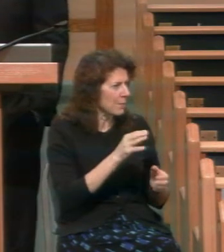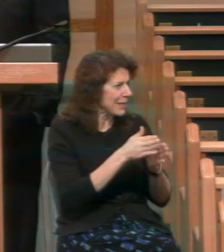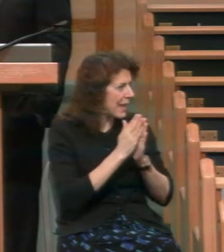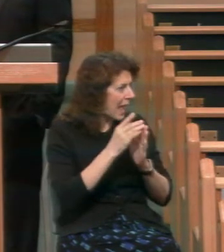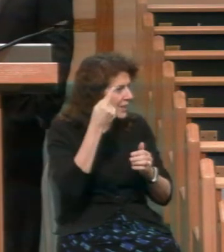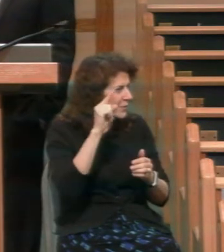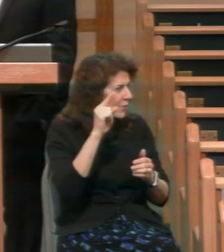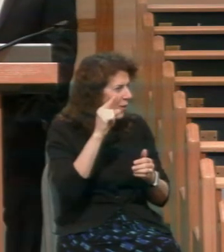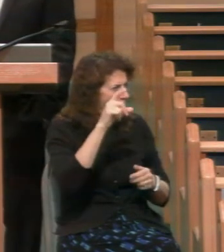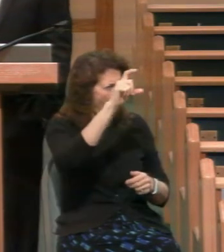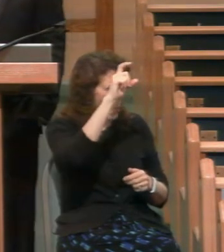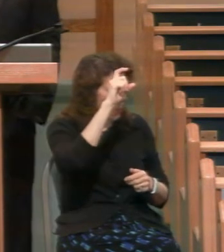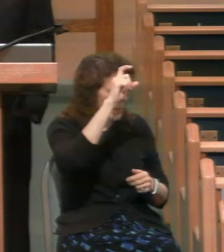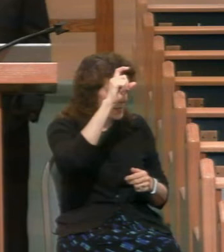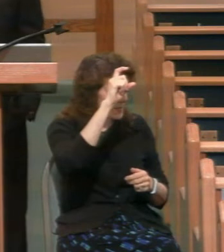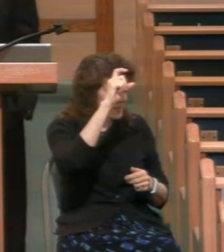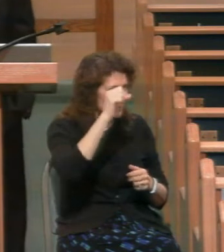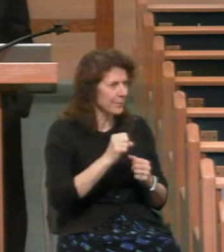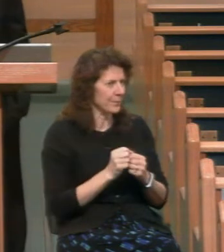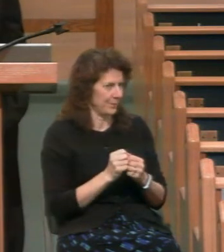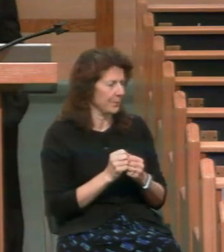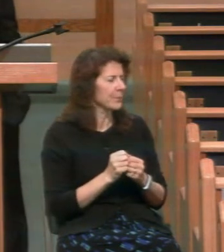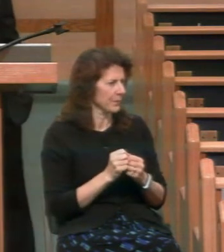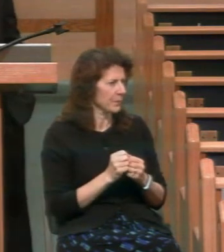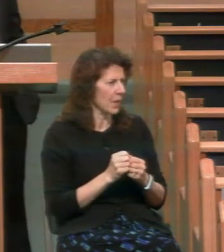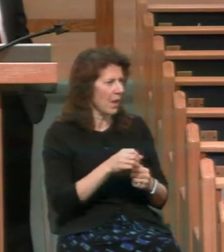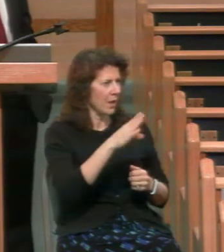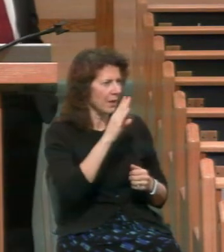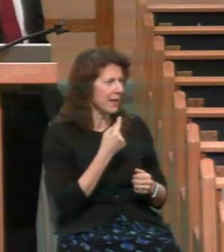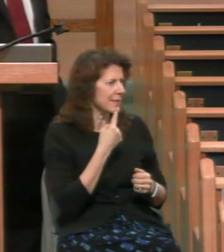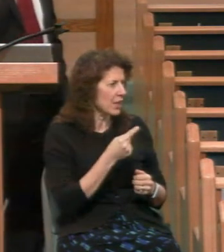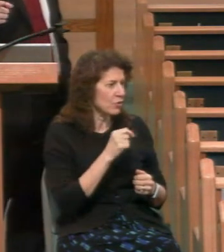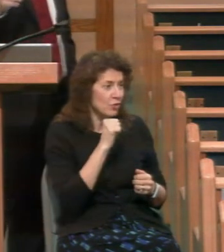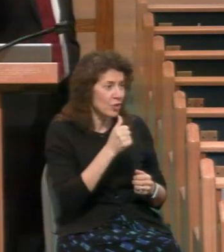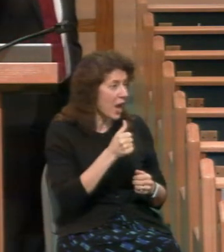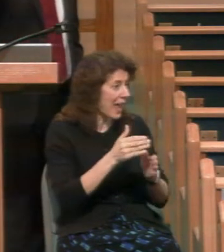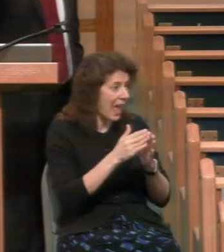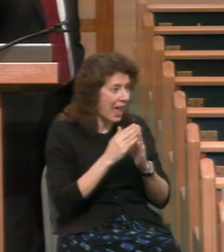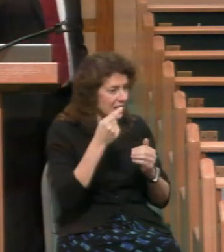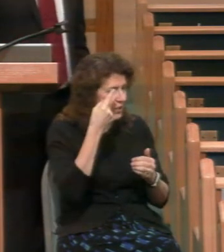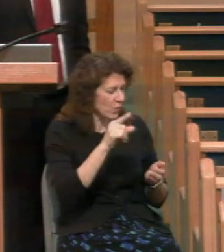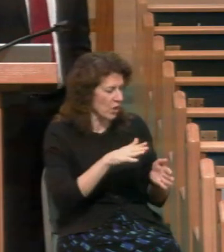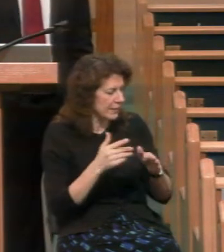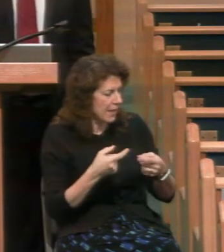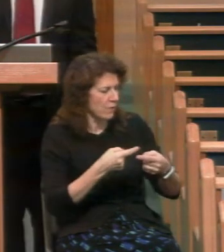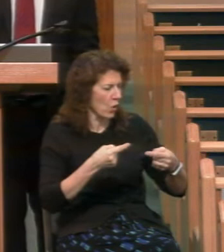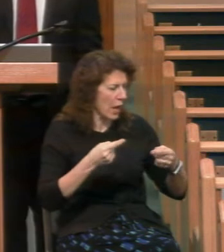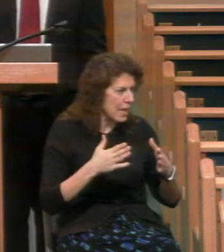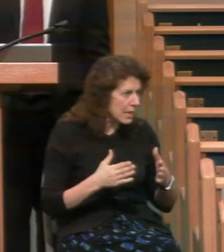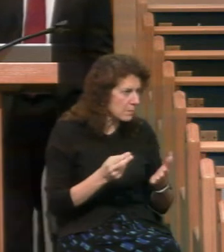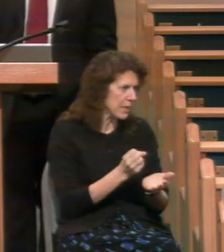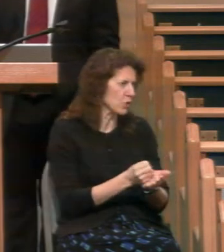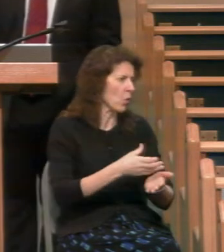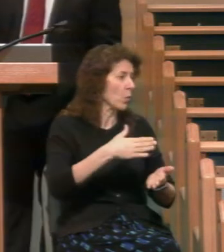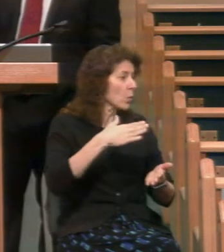was the answer. He asked for wisdom, and God said, because you did not ask for the death of an enemy or riches or long life and those